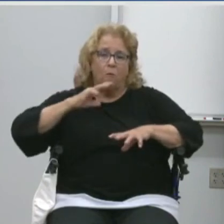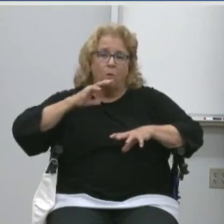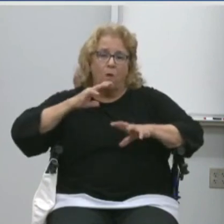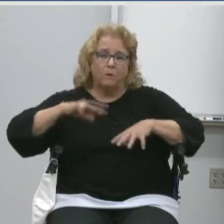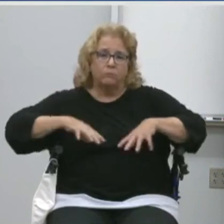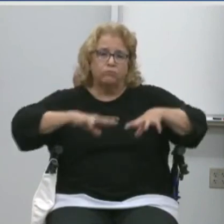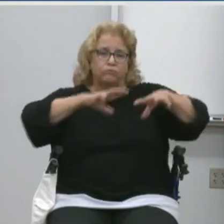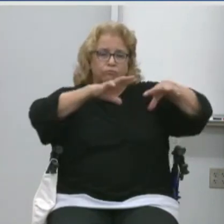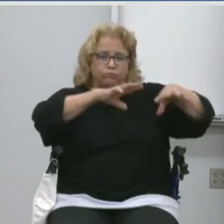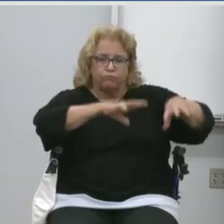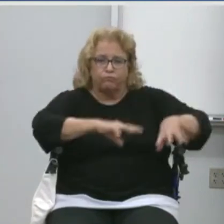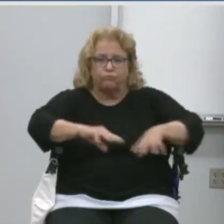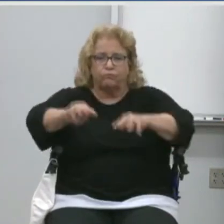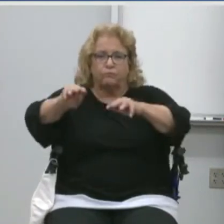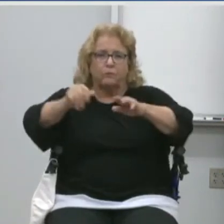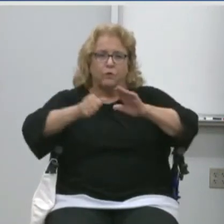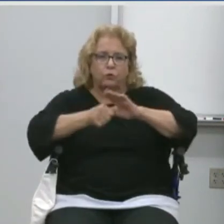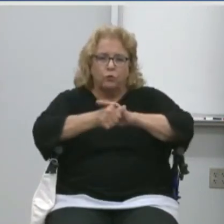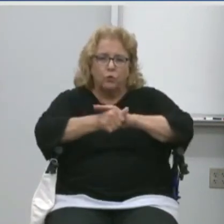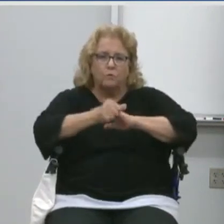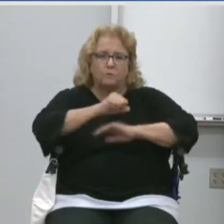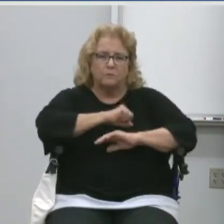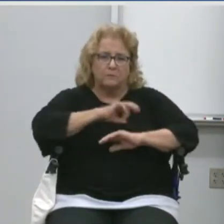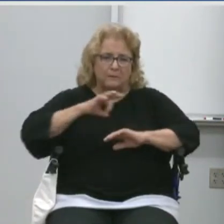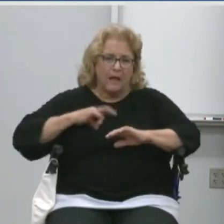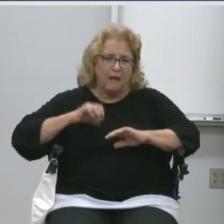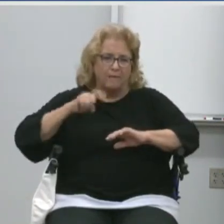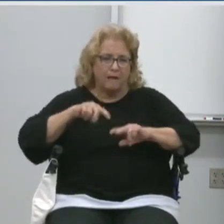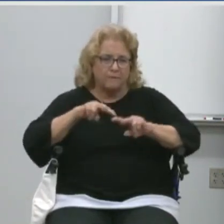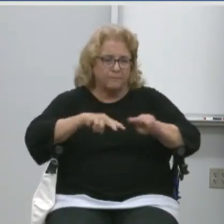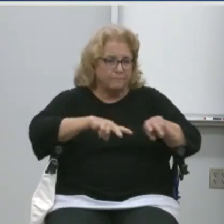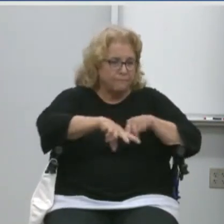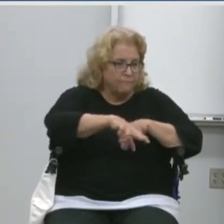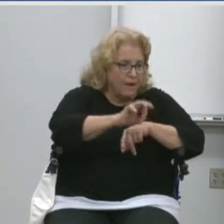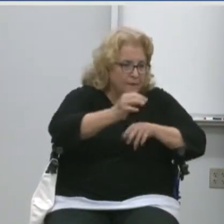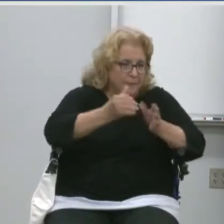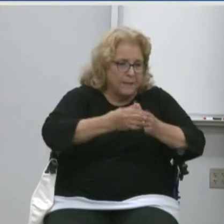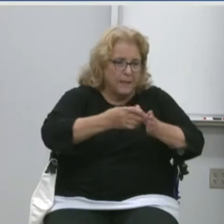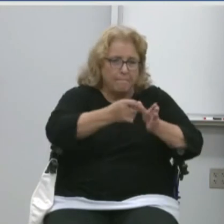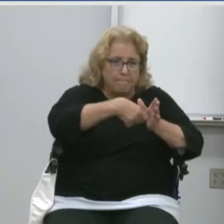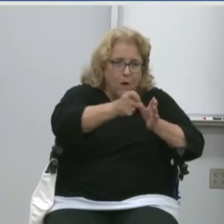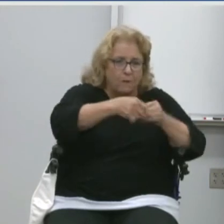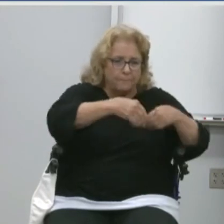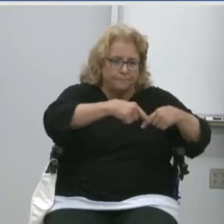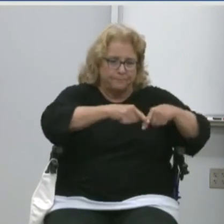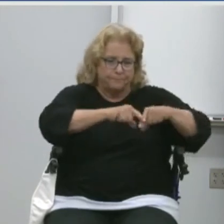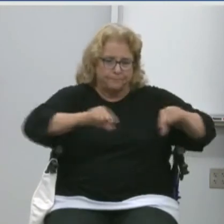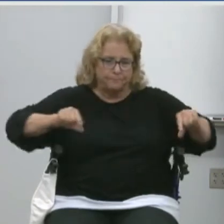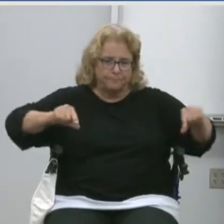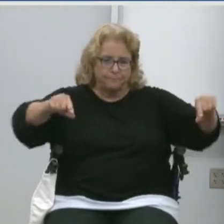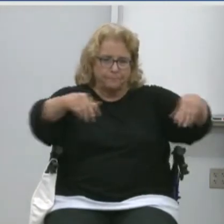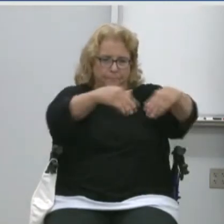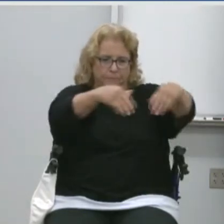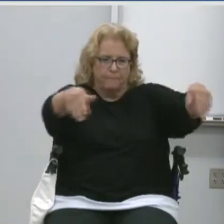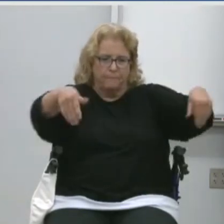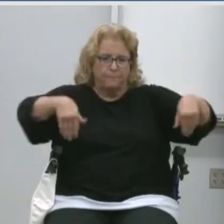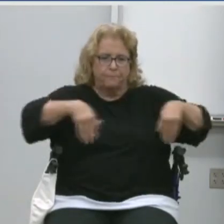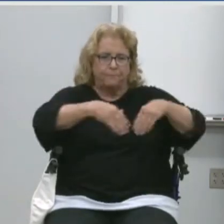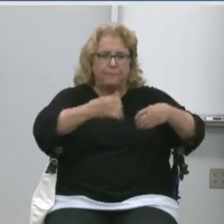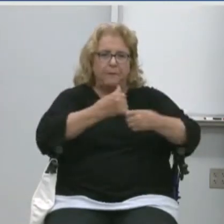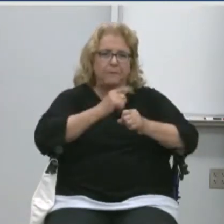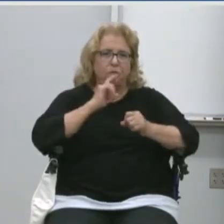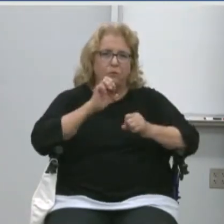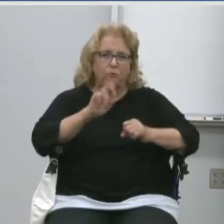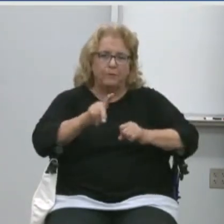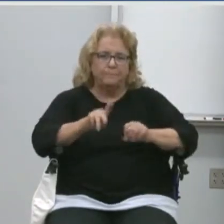those will have to come, turtle staff will have to come out and find those again and remark them and make sure they're okay. So beach will not